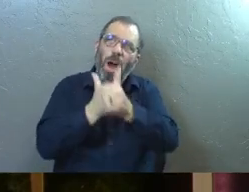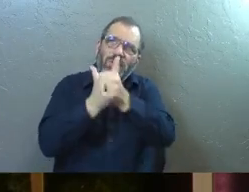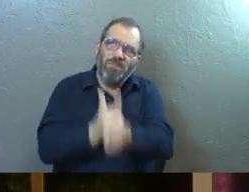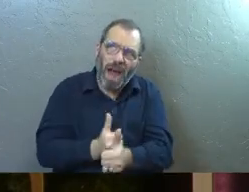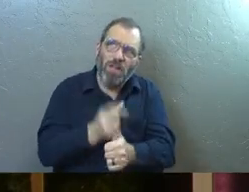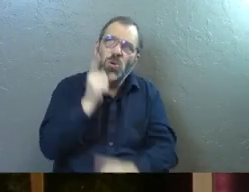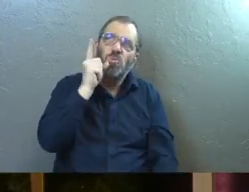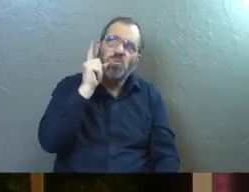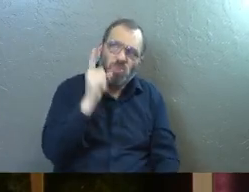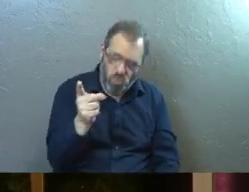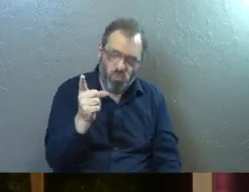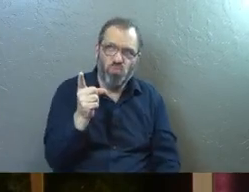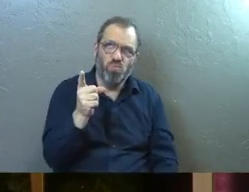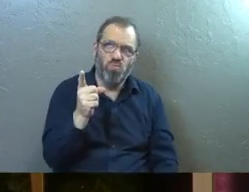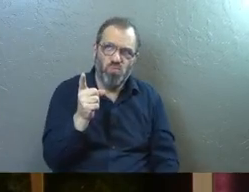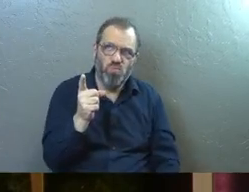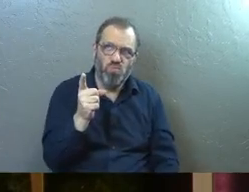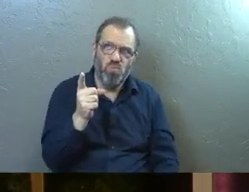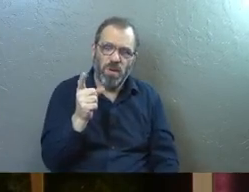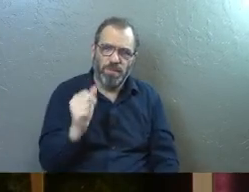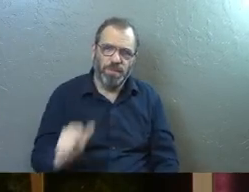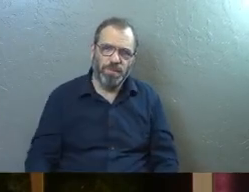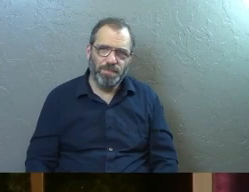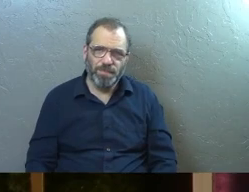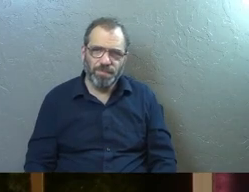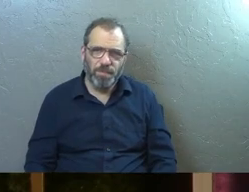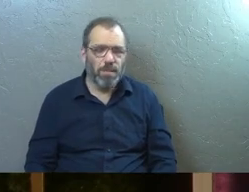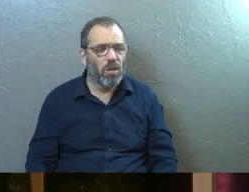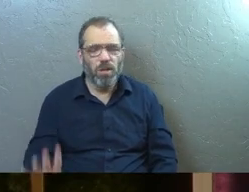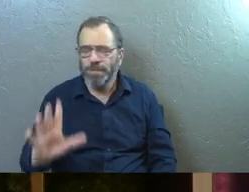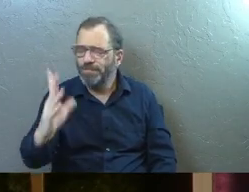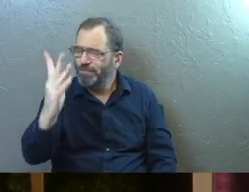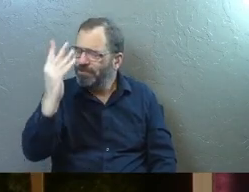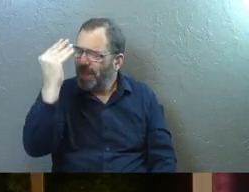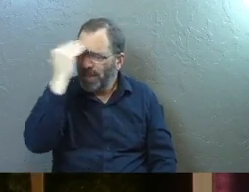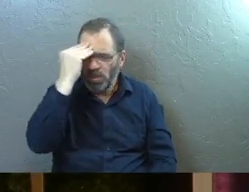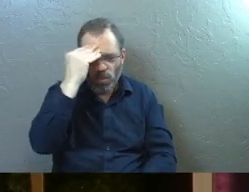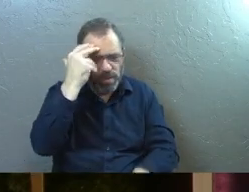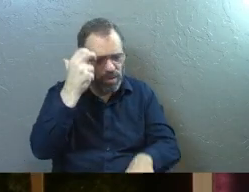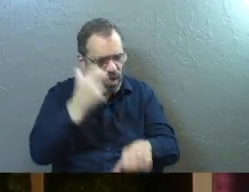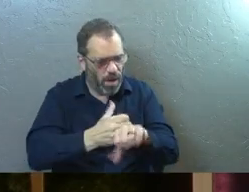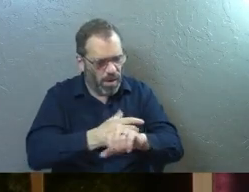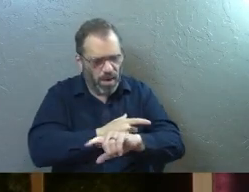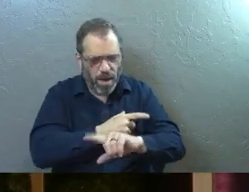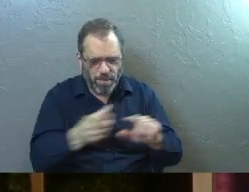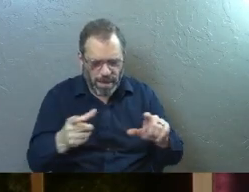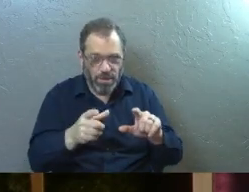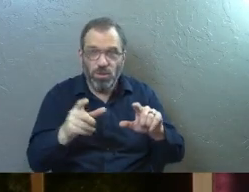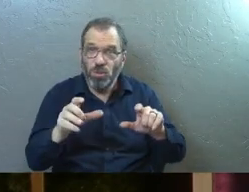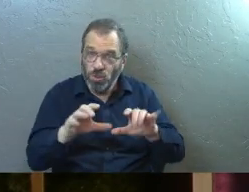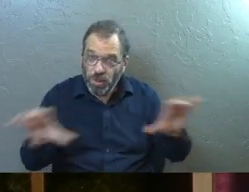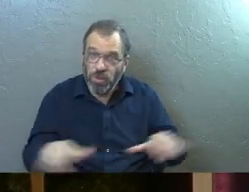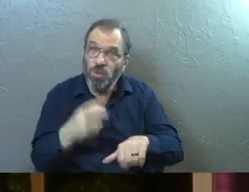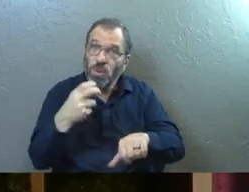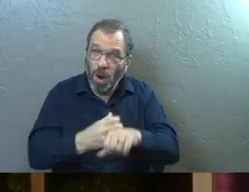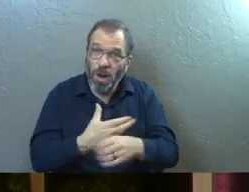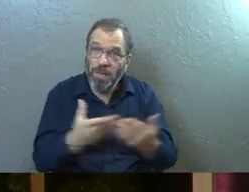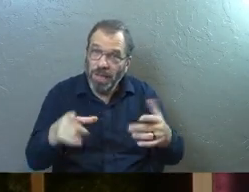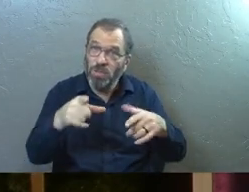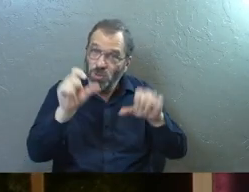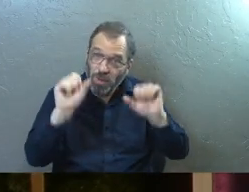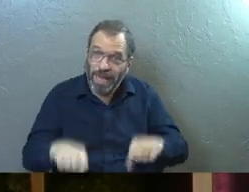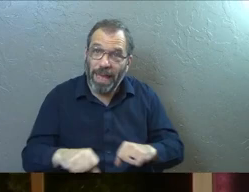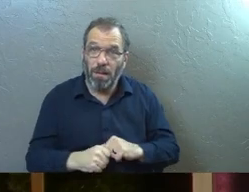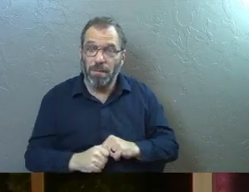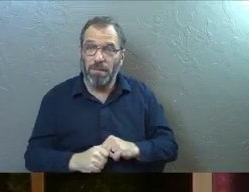follow wherever you are leading me. Like, I know it's hard. But we can do hard things. We